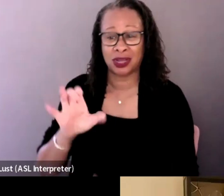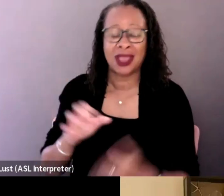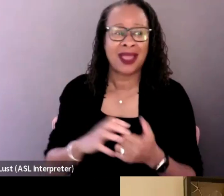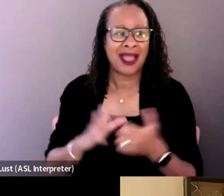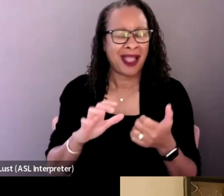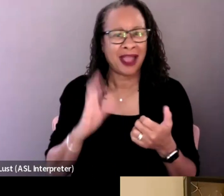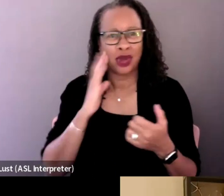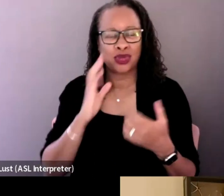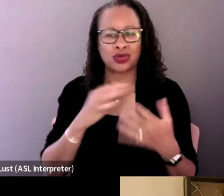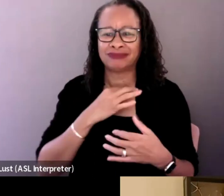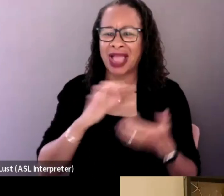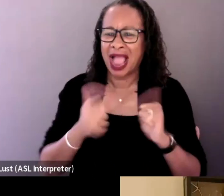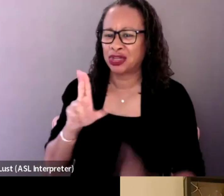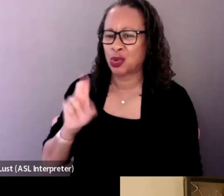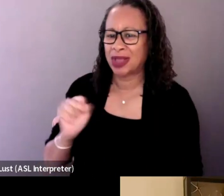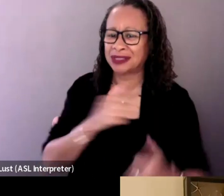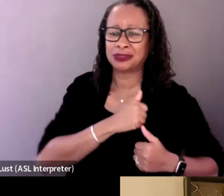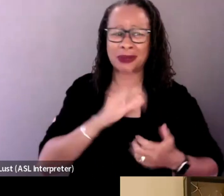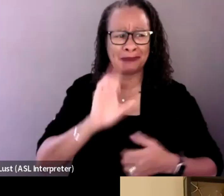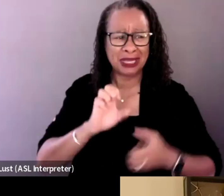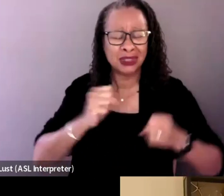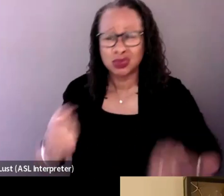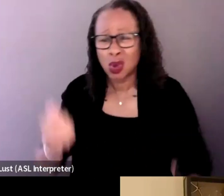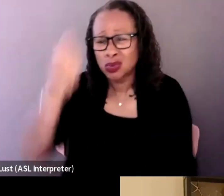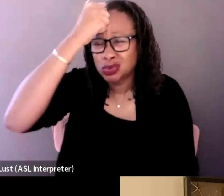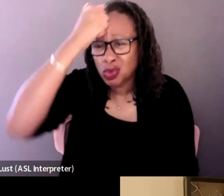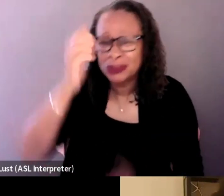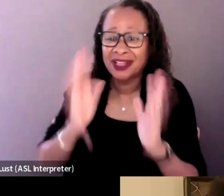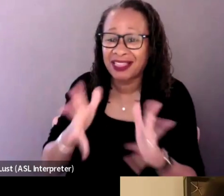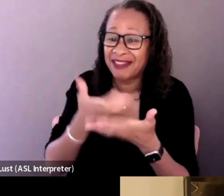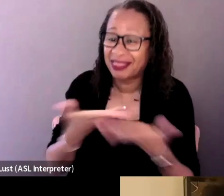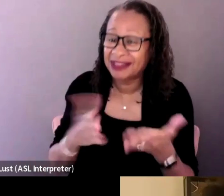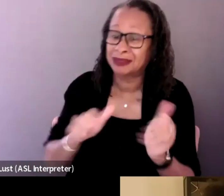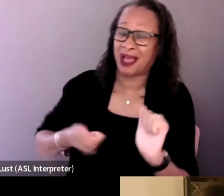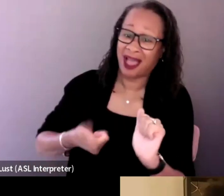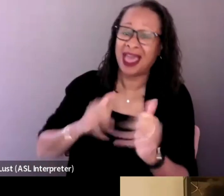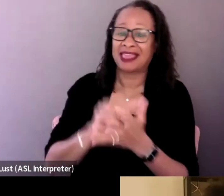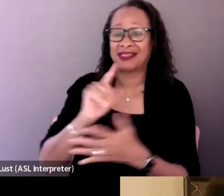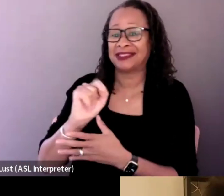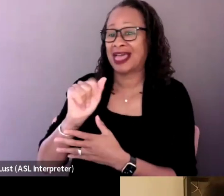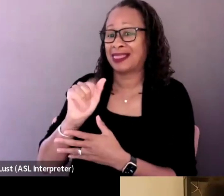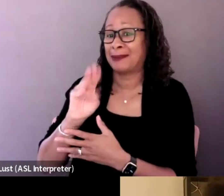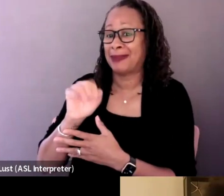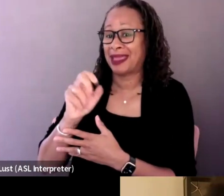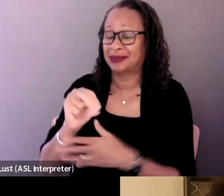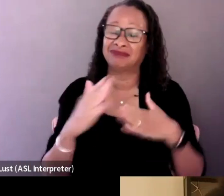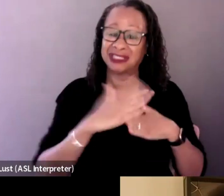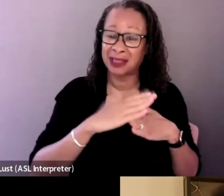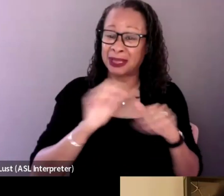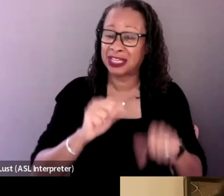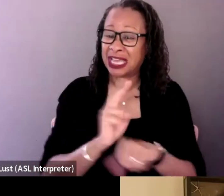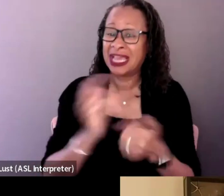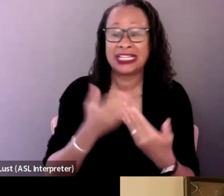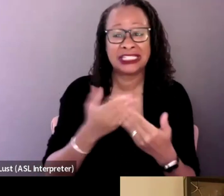so stupid, frankly, to leave things behind that the Taliban could easily repair, use.